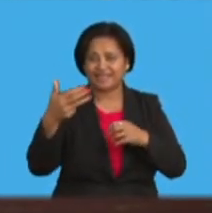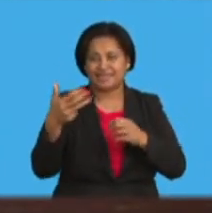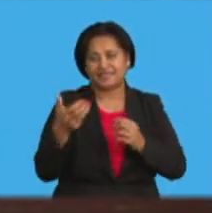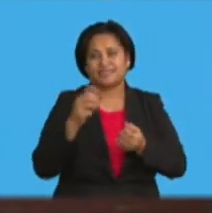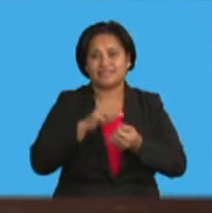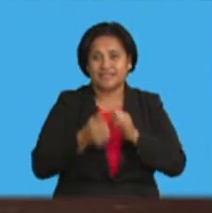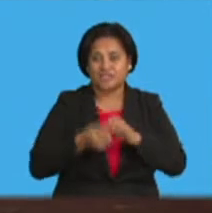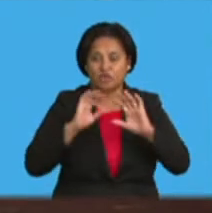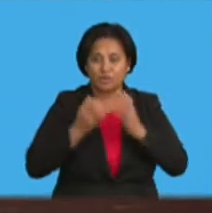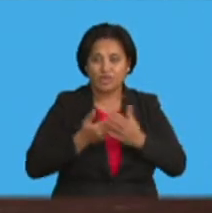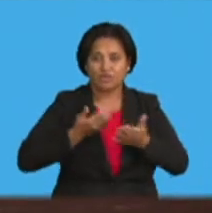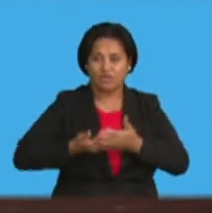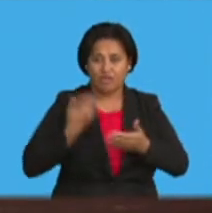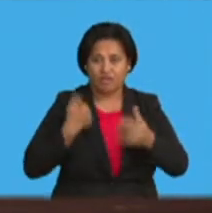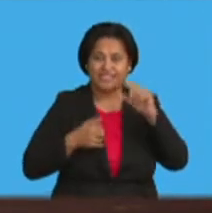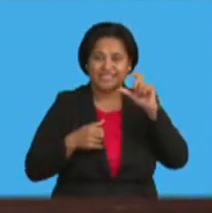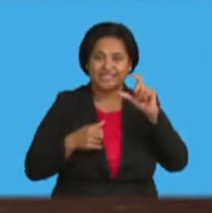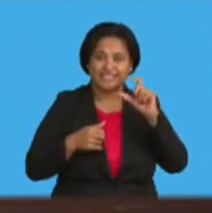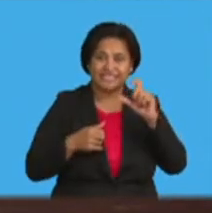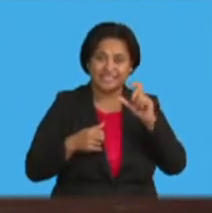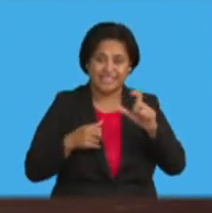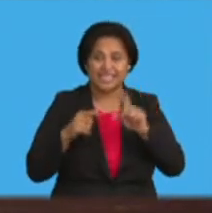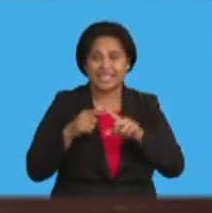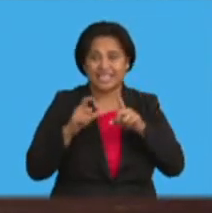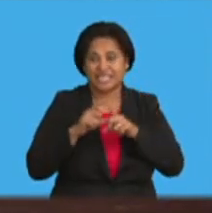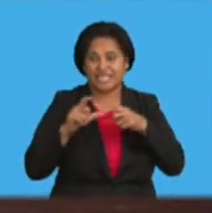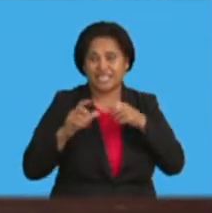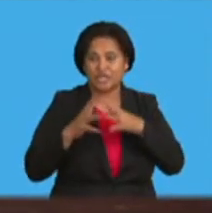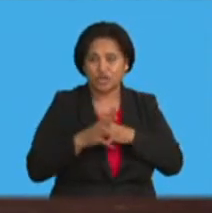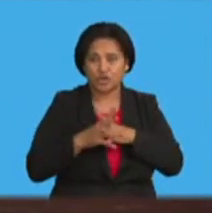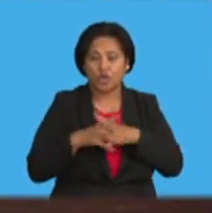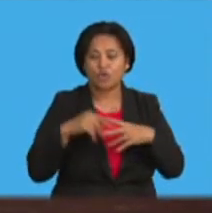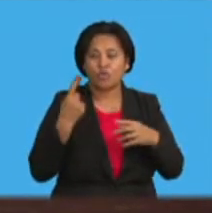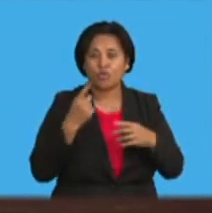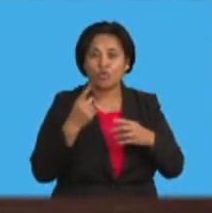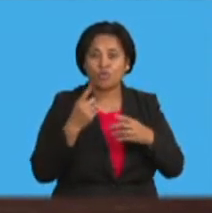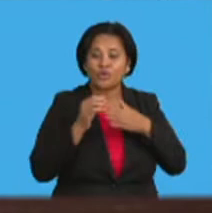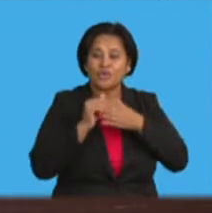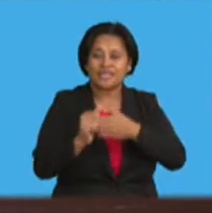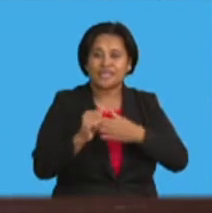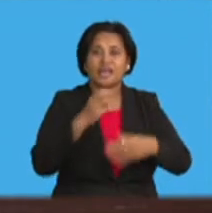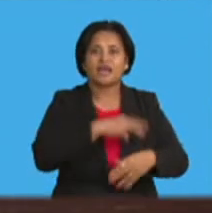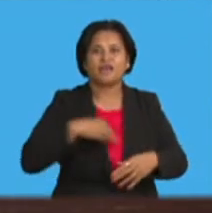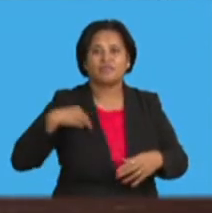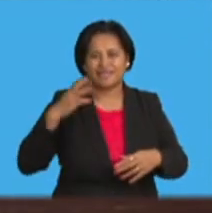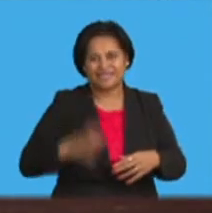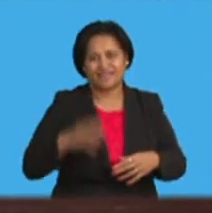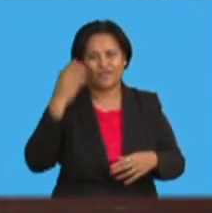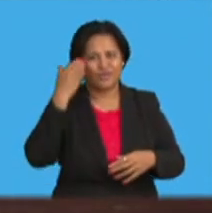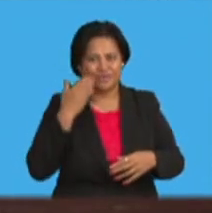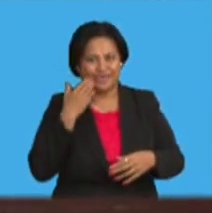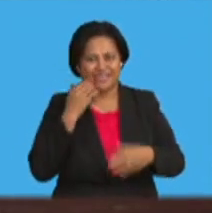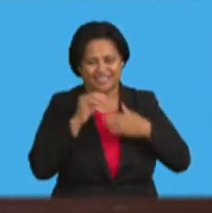Elimination of Discrimination Against Women was headed by the Minister for Women, Children and Poverty Alleviation,